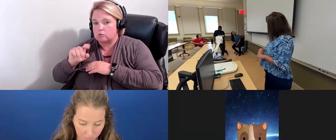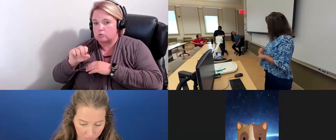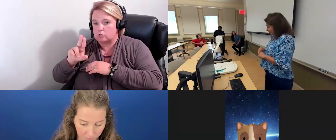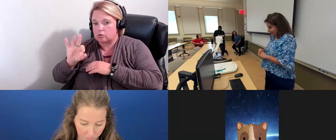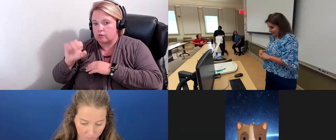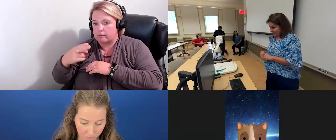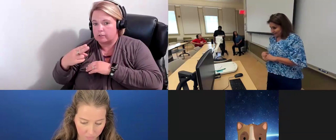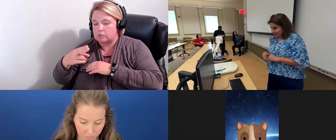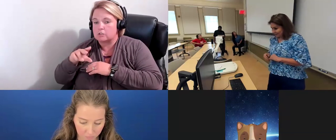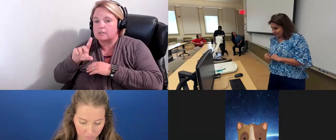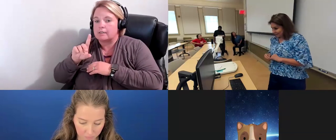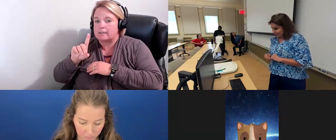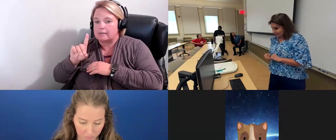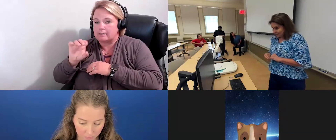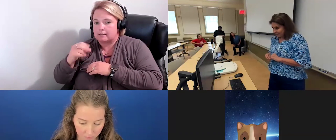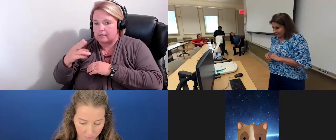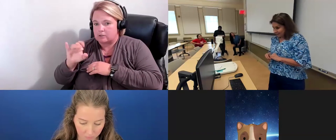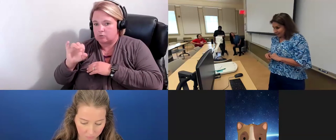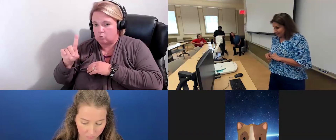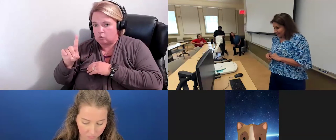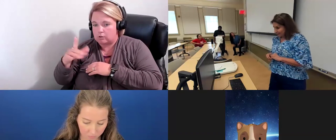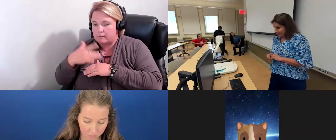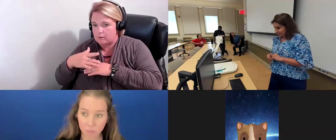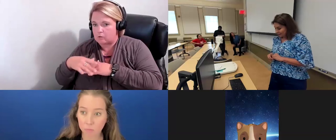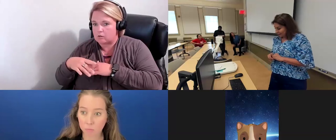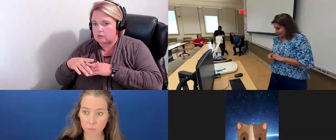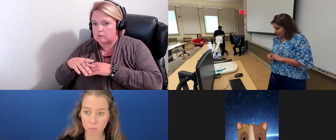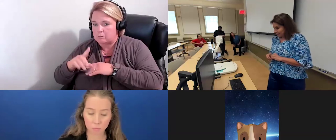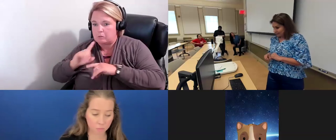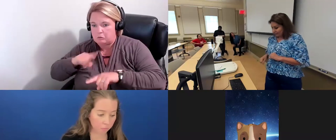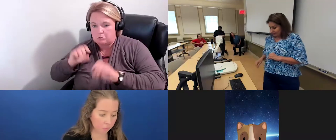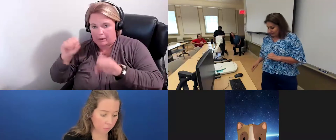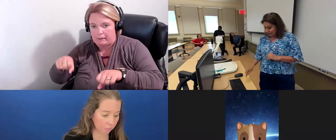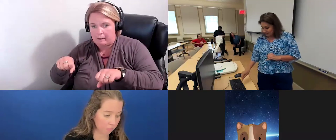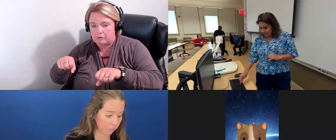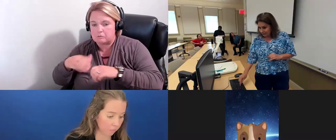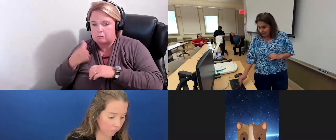dashboard and then go into the survey to respond to those questions.